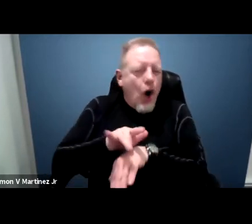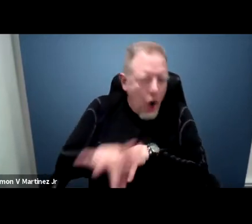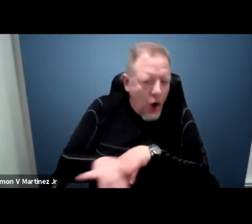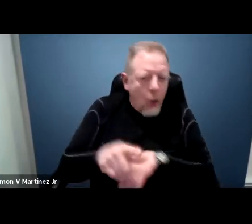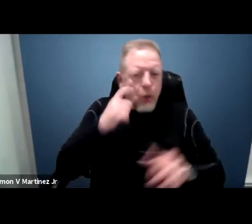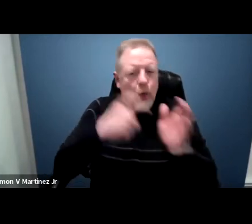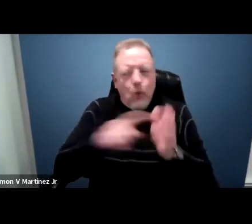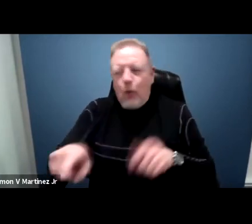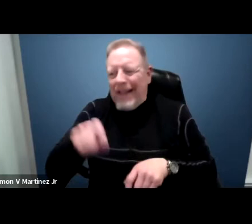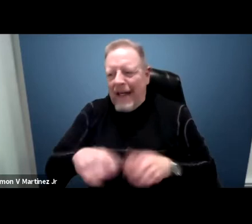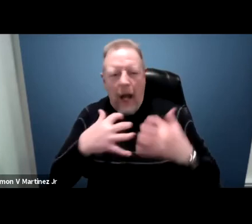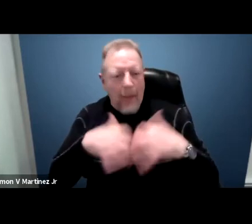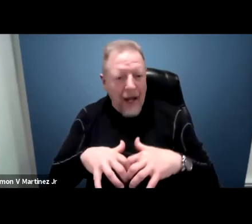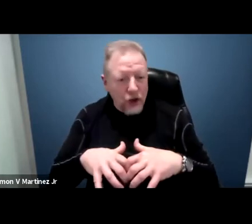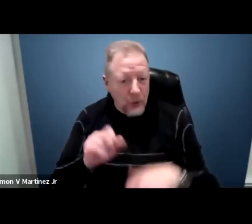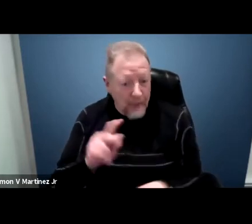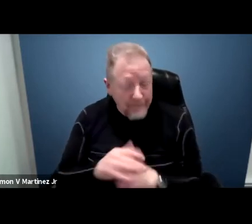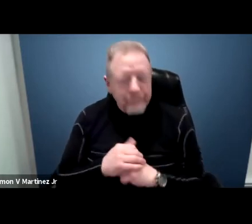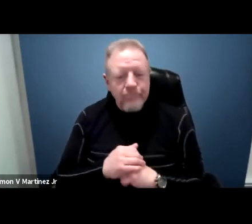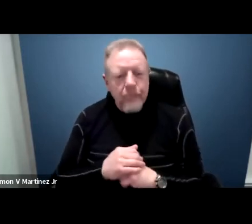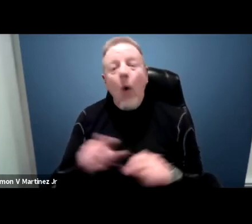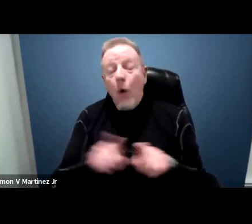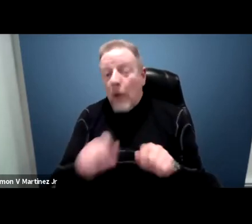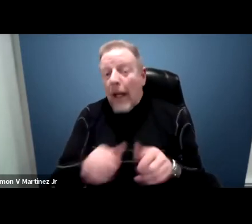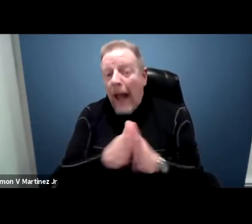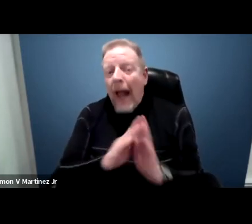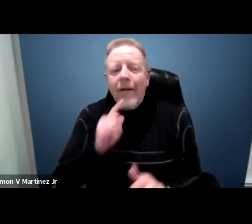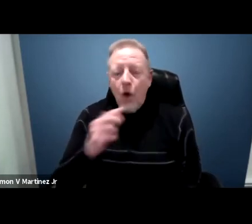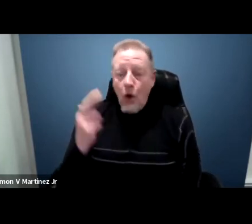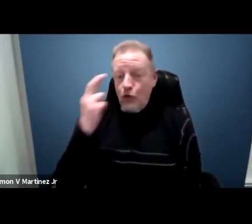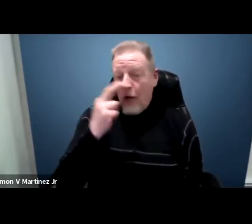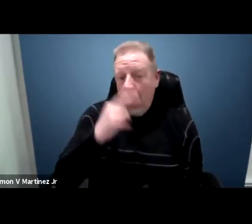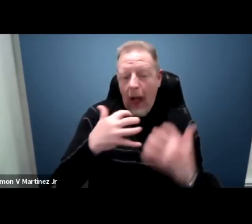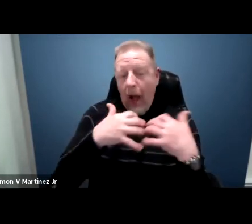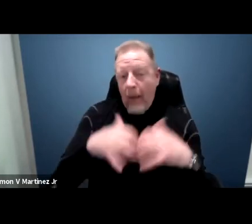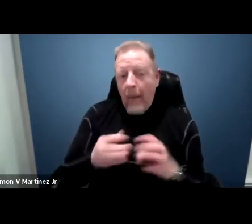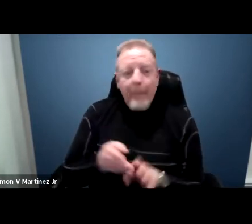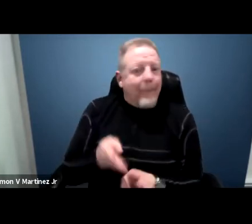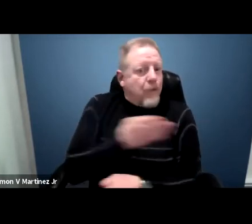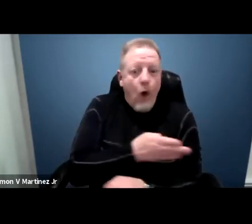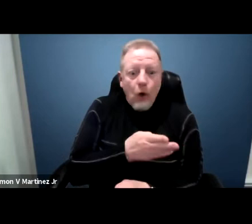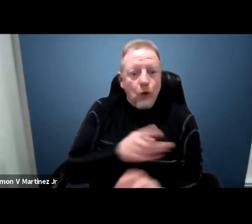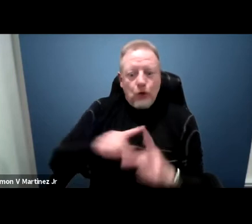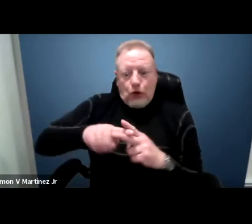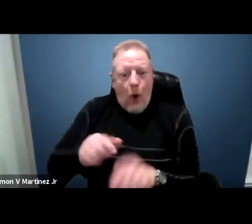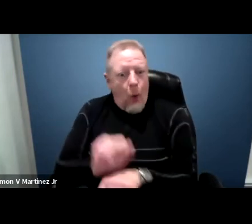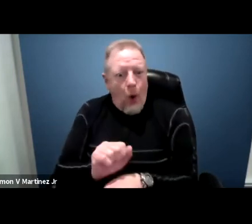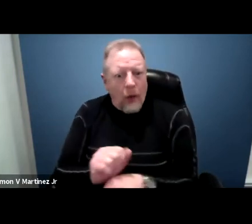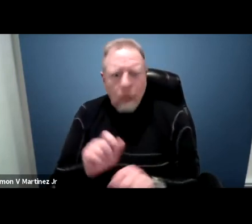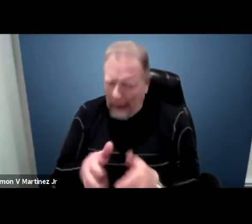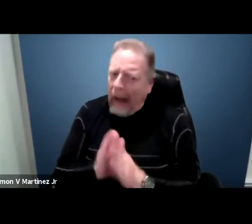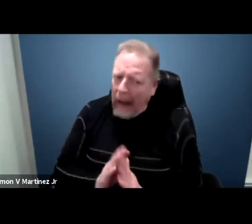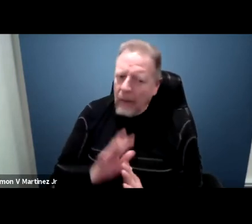see any sort of issues. You can also ask for a reasonable accommodation even before you start a job. You already